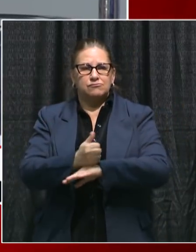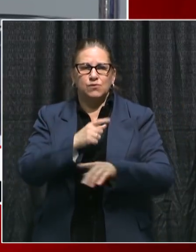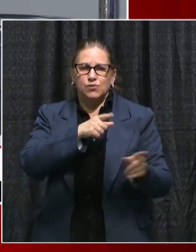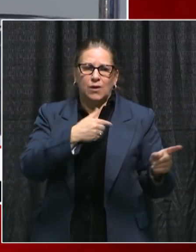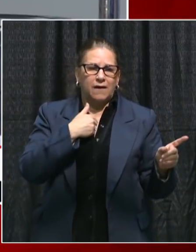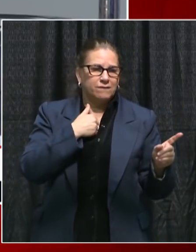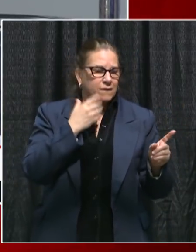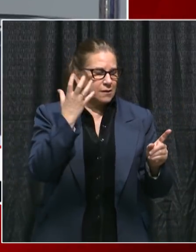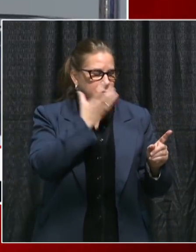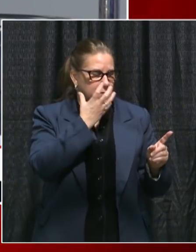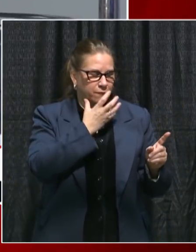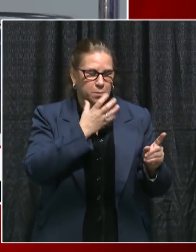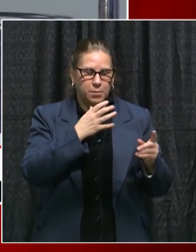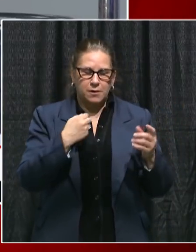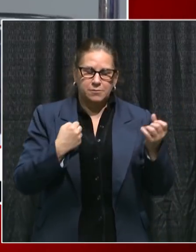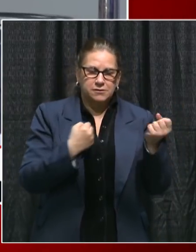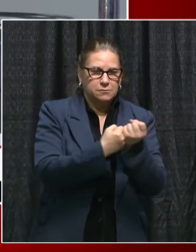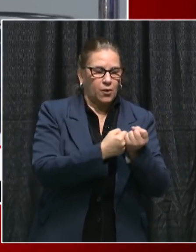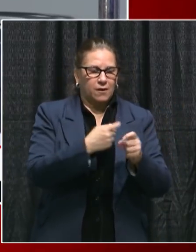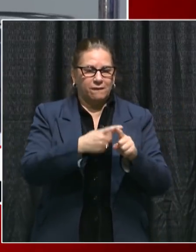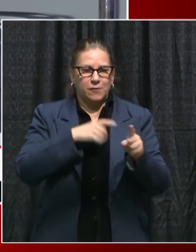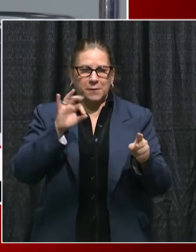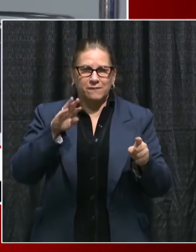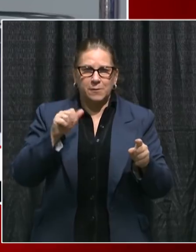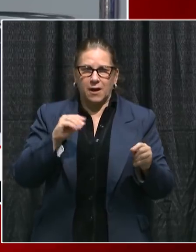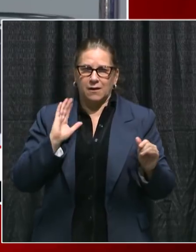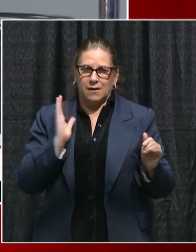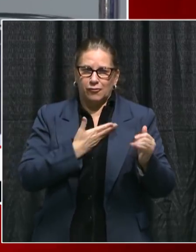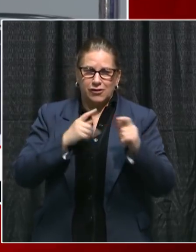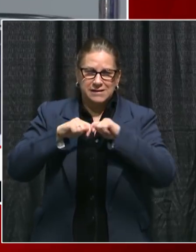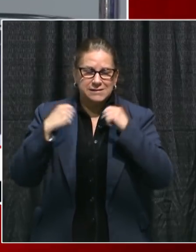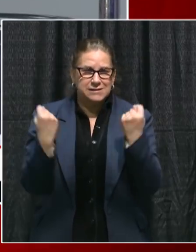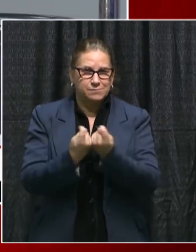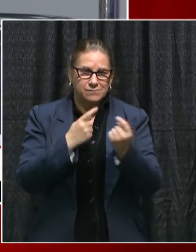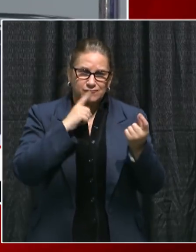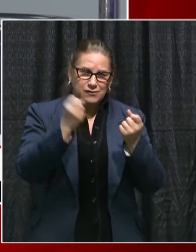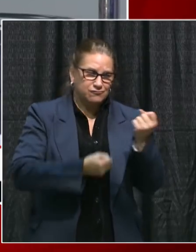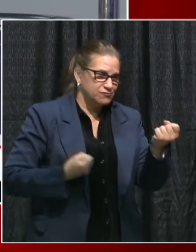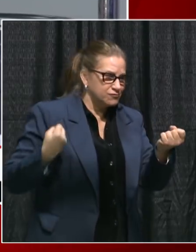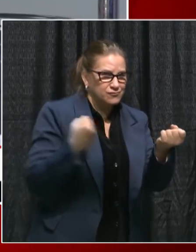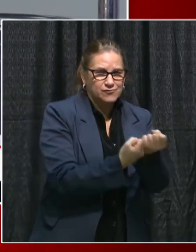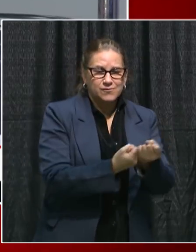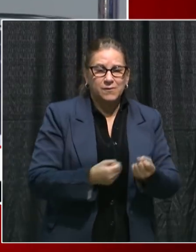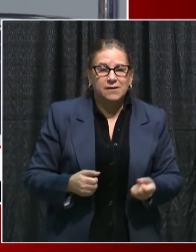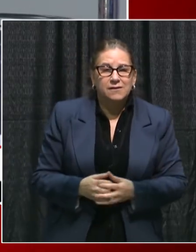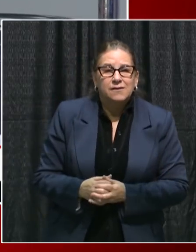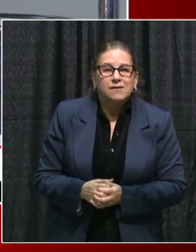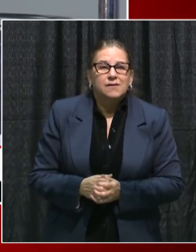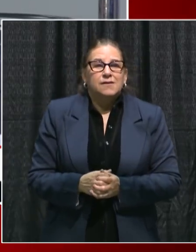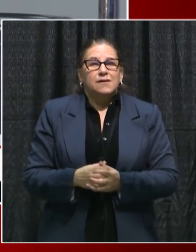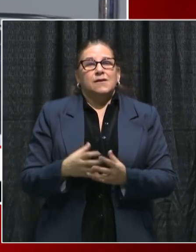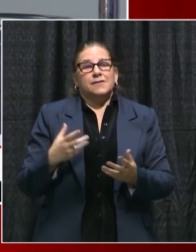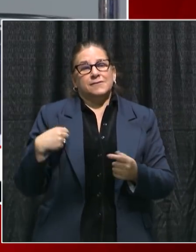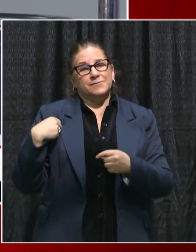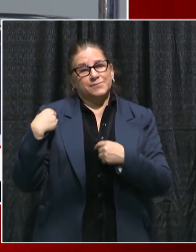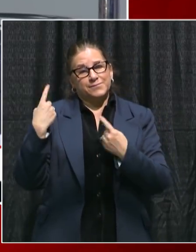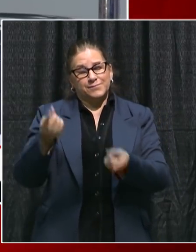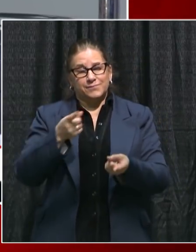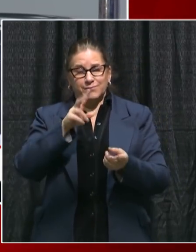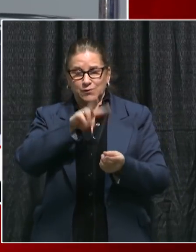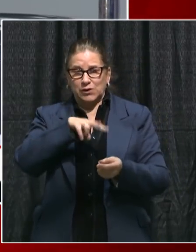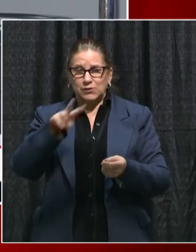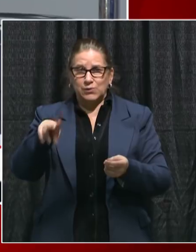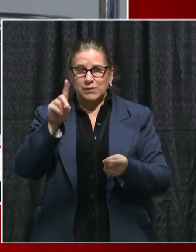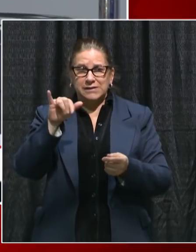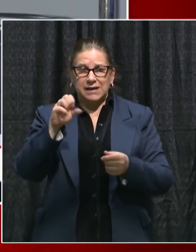has been unbelievable. So first of all, the duration, it took about 22 days to be able to build this, and that's both the design of this as well